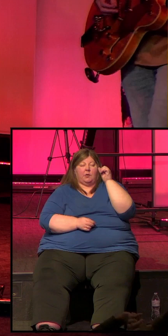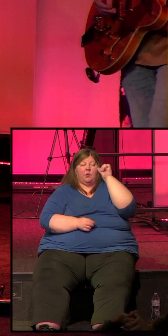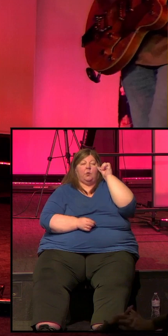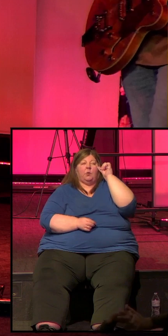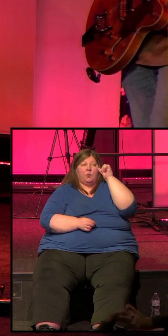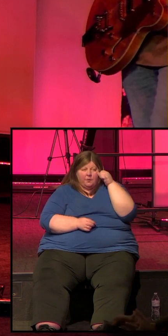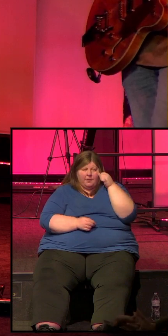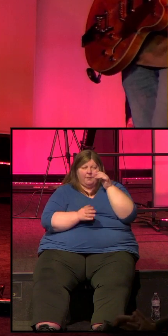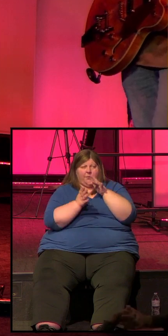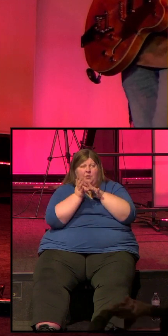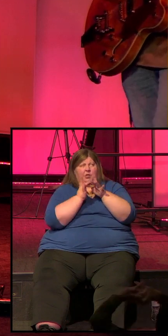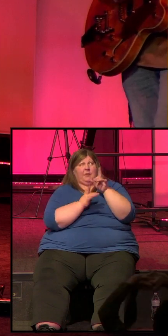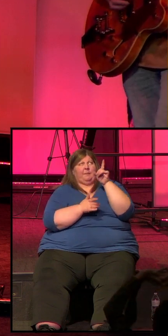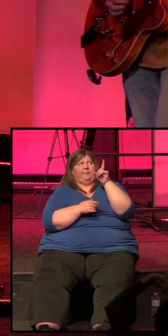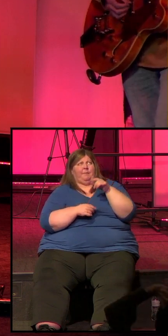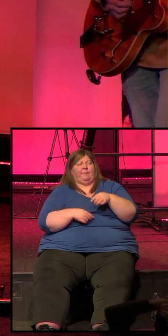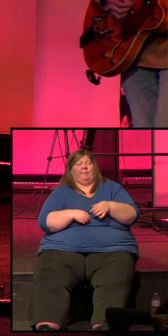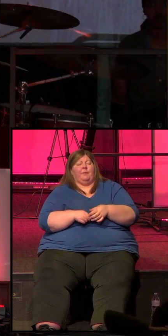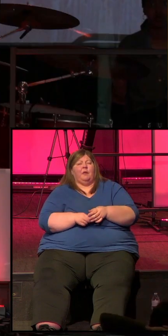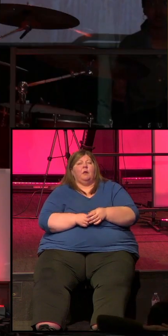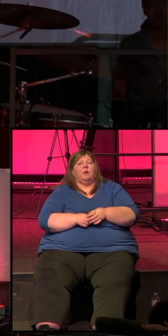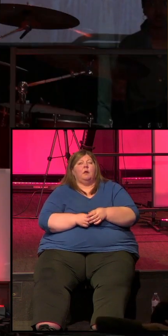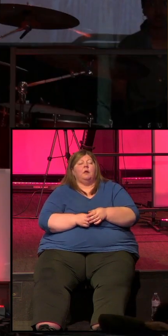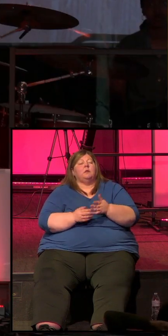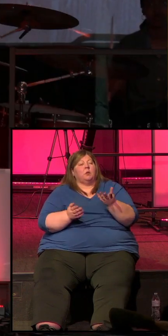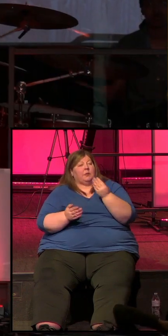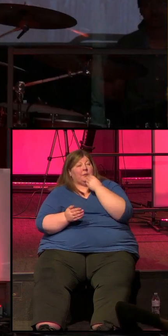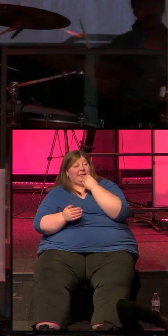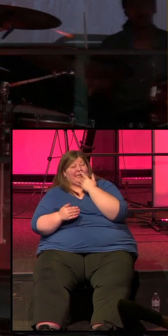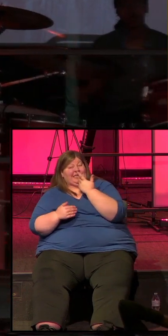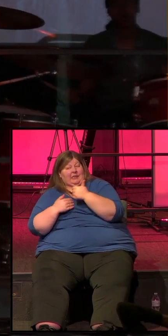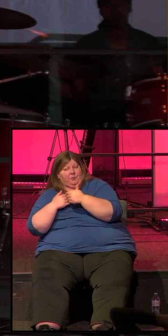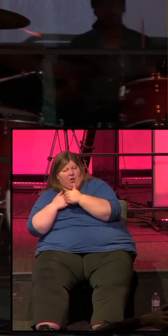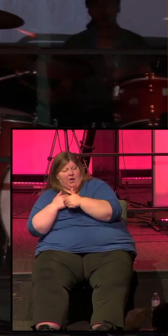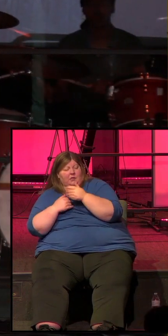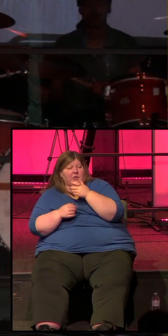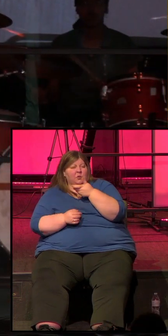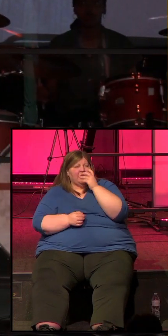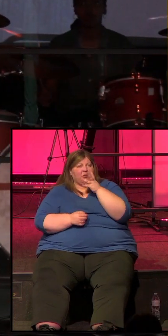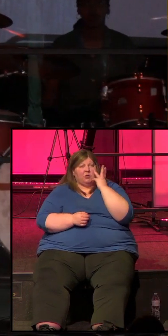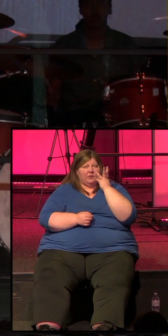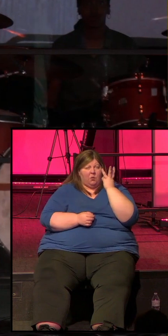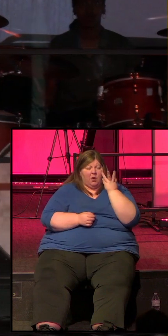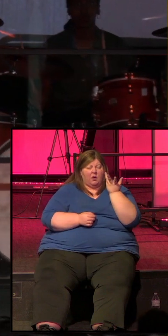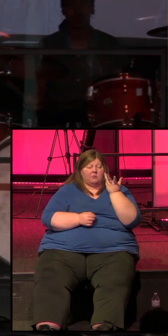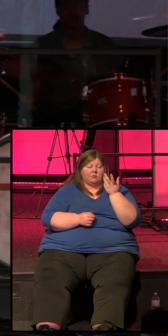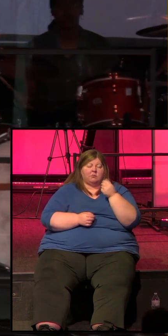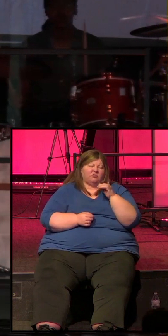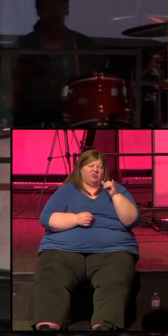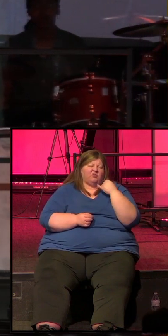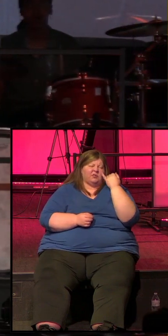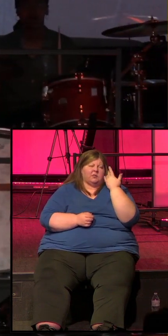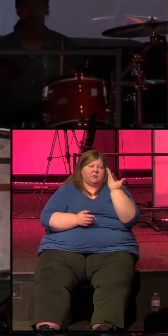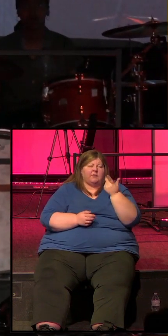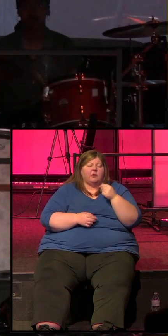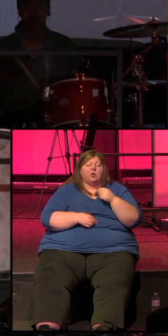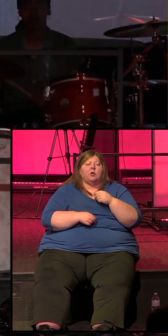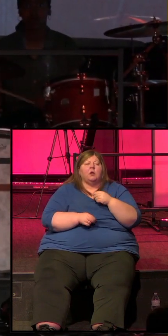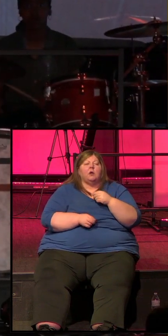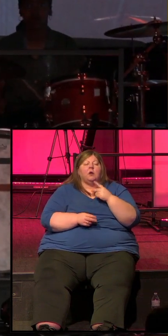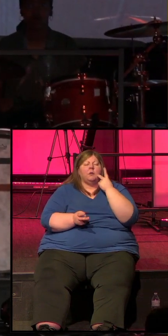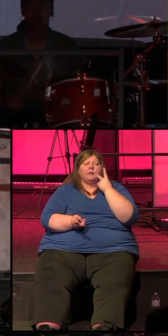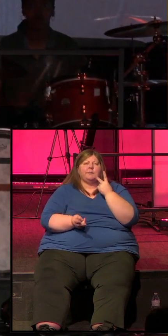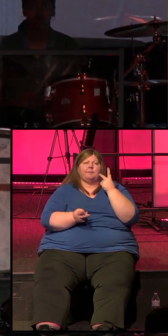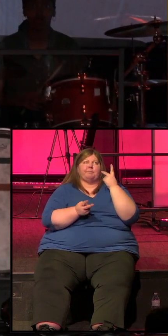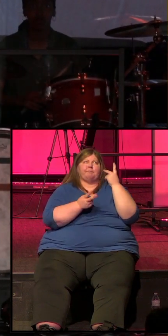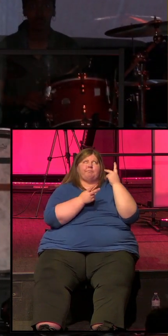me. When we eat the bread, when we drink the wine or the grape juice, it brings us back to a place